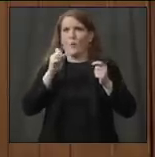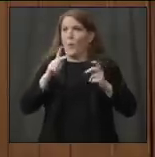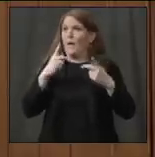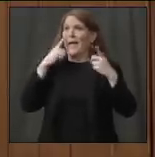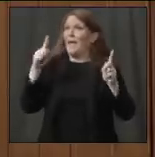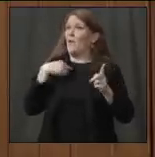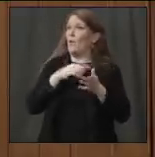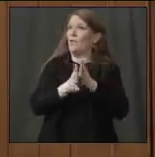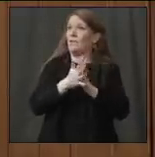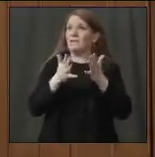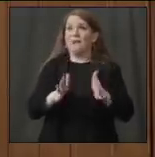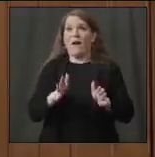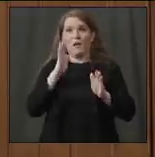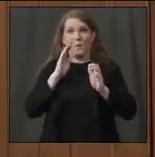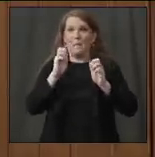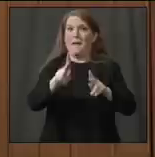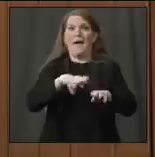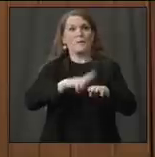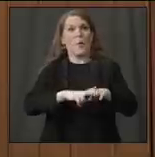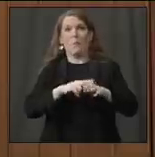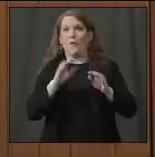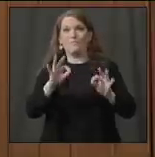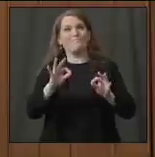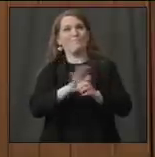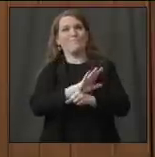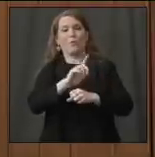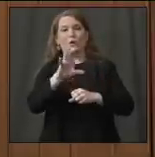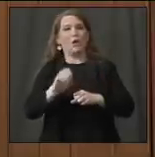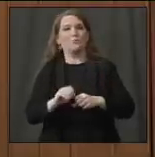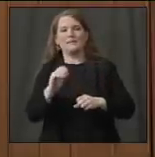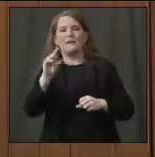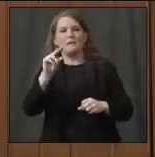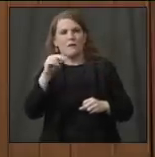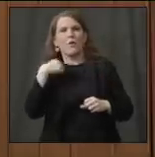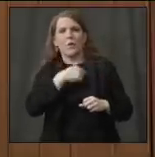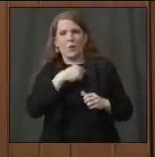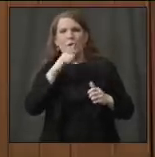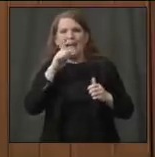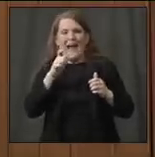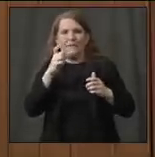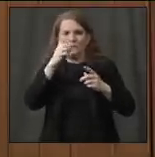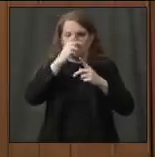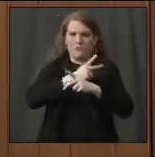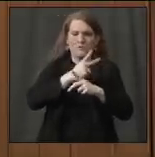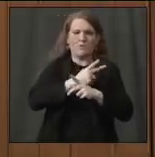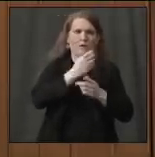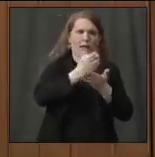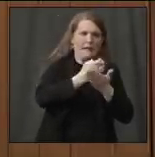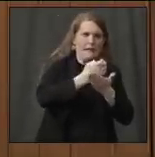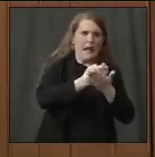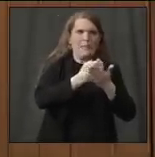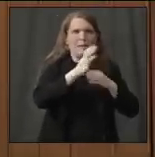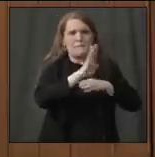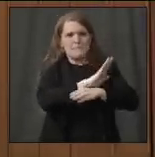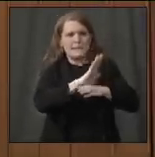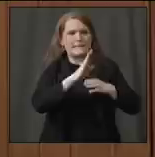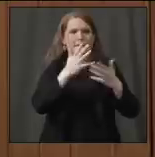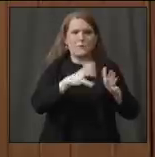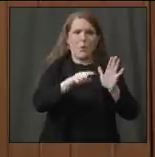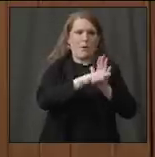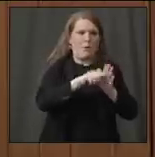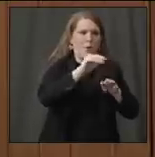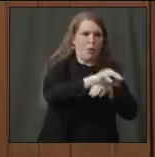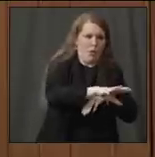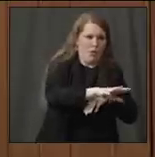and economic impact balanced against the lowest public health risk. So that's the balance that the team is really studying very